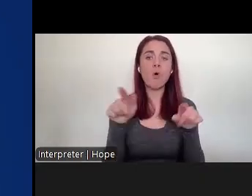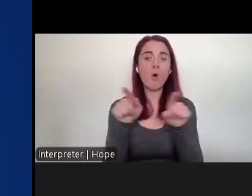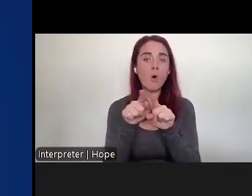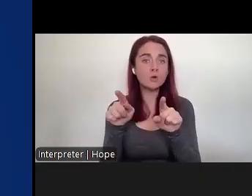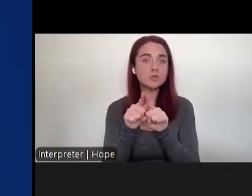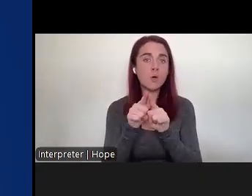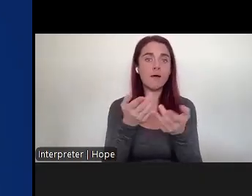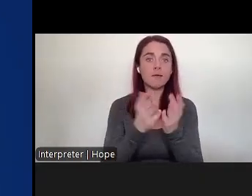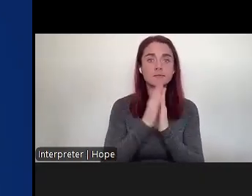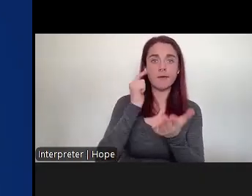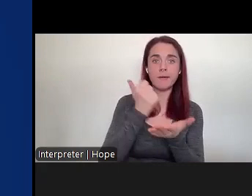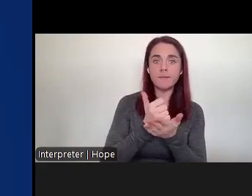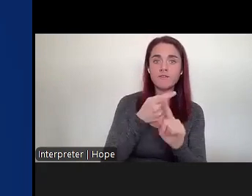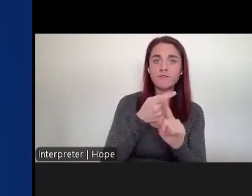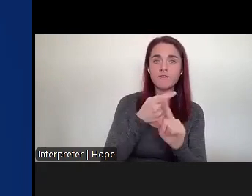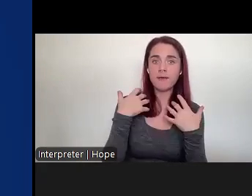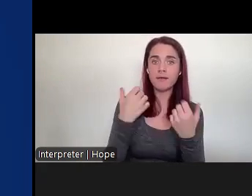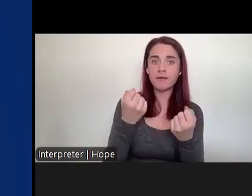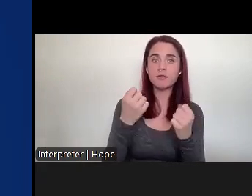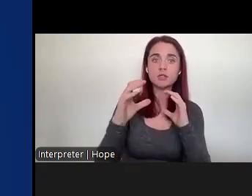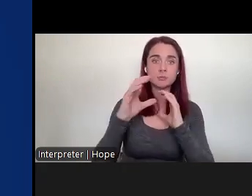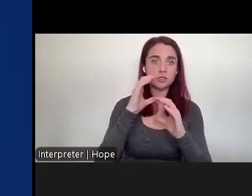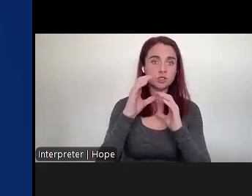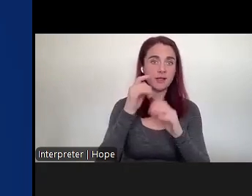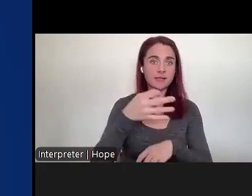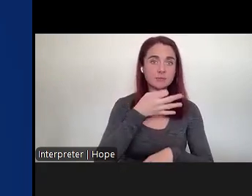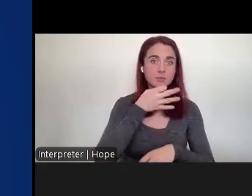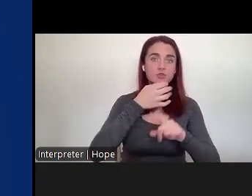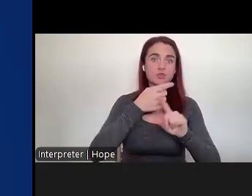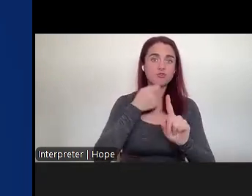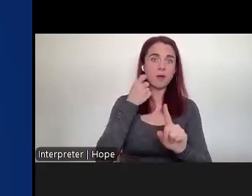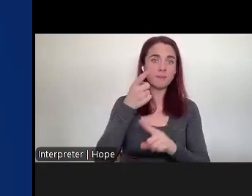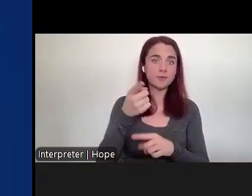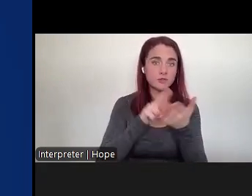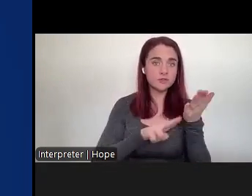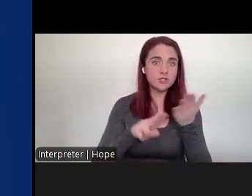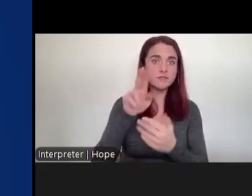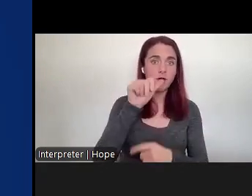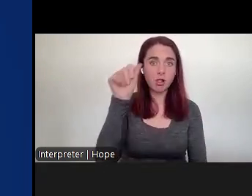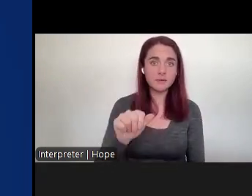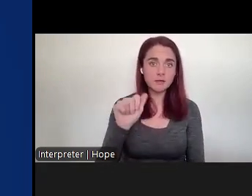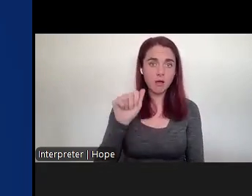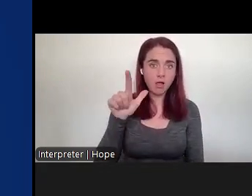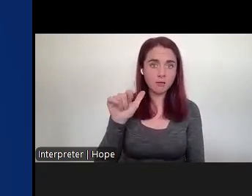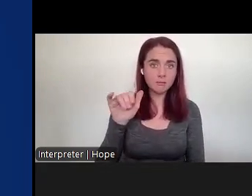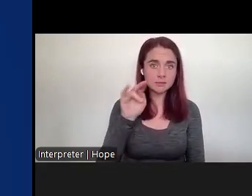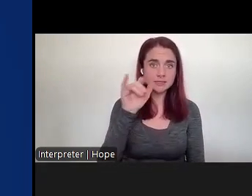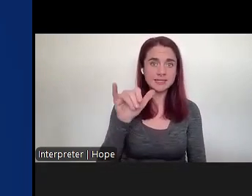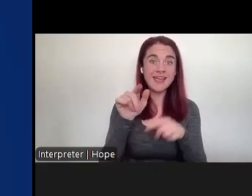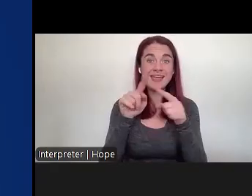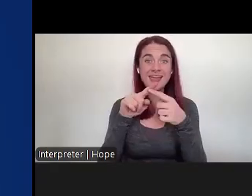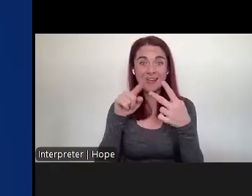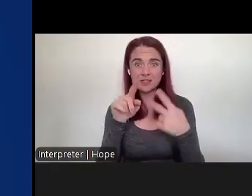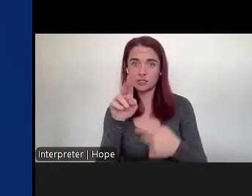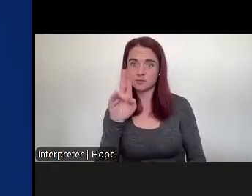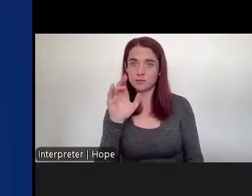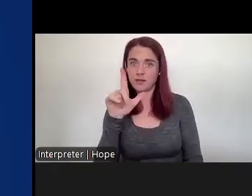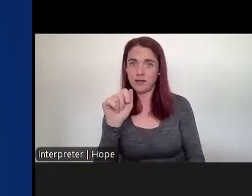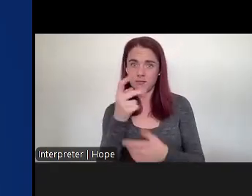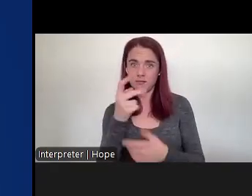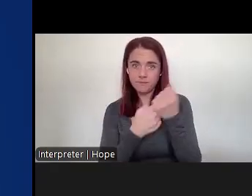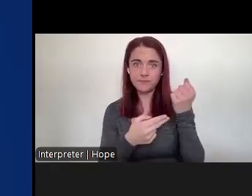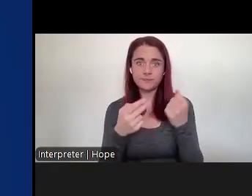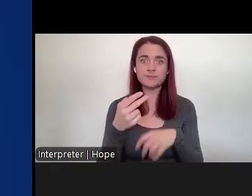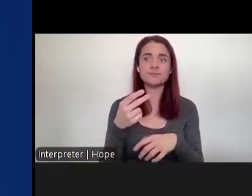help of health communication experts from the University of Albany and UCLA. And they were the ones